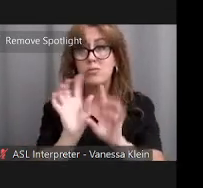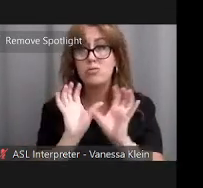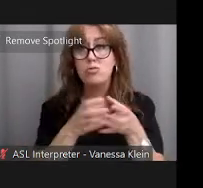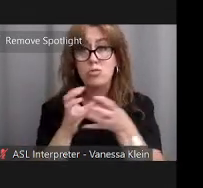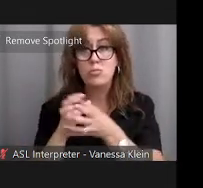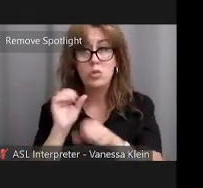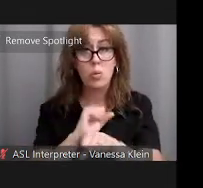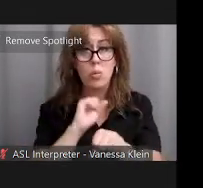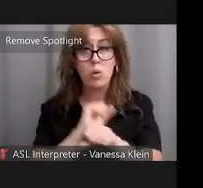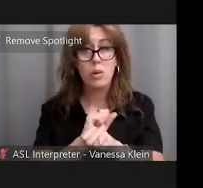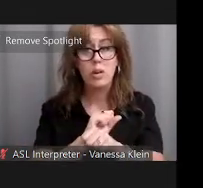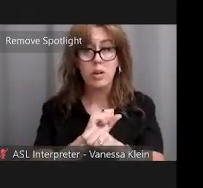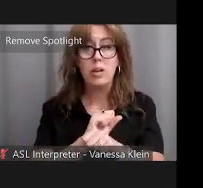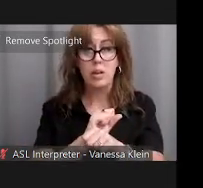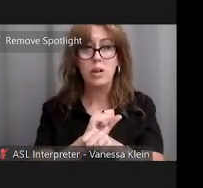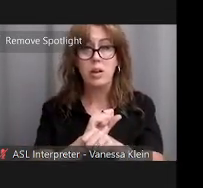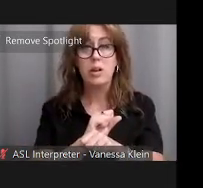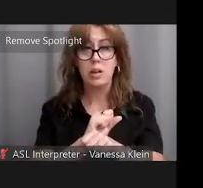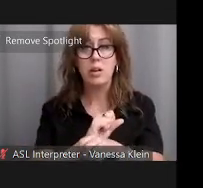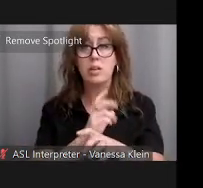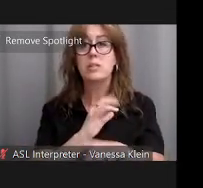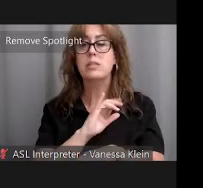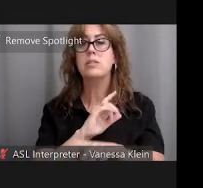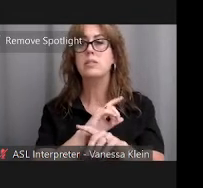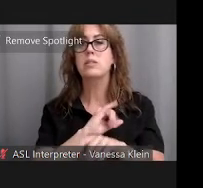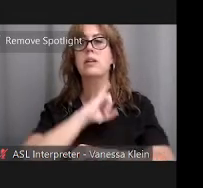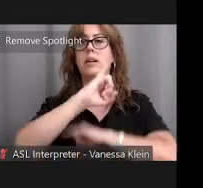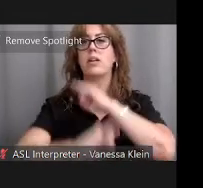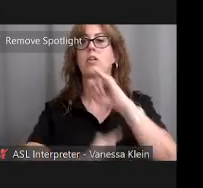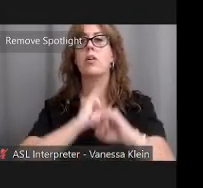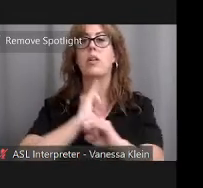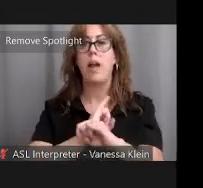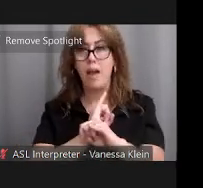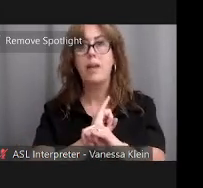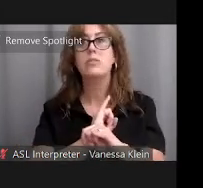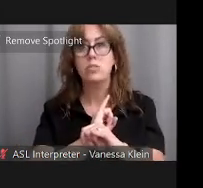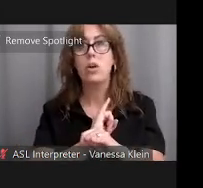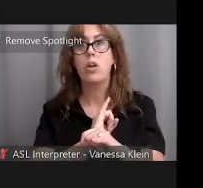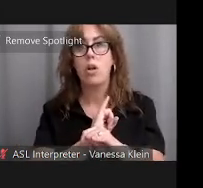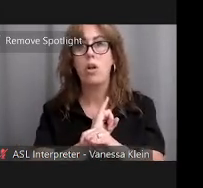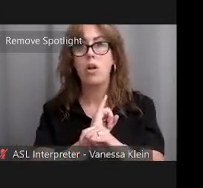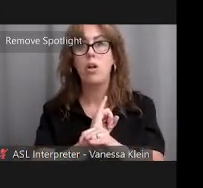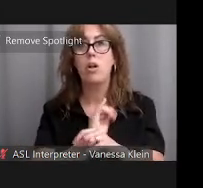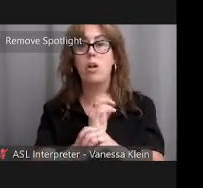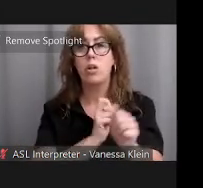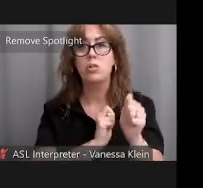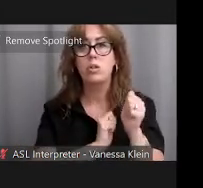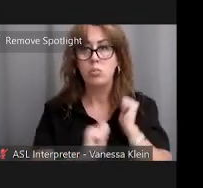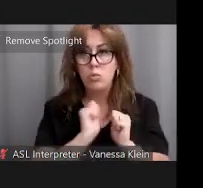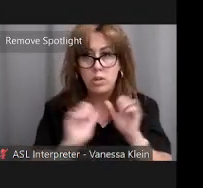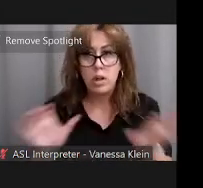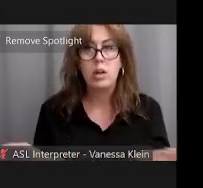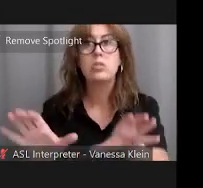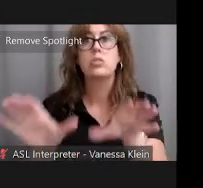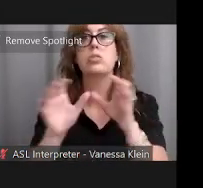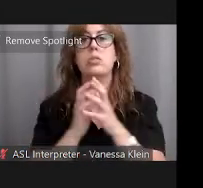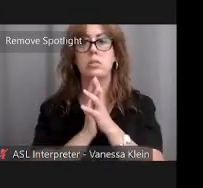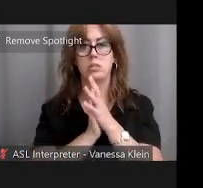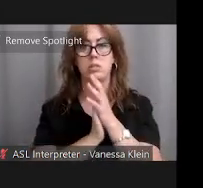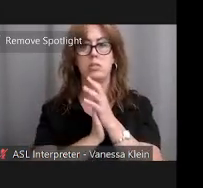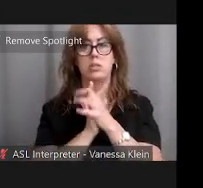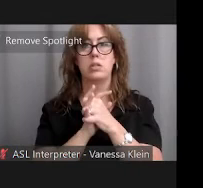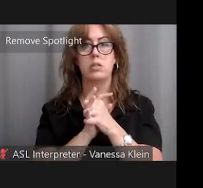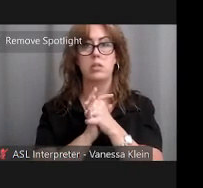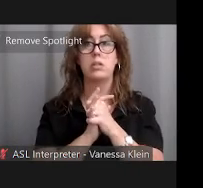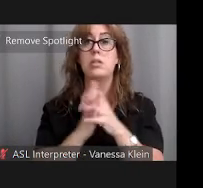co-productions, international co-production. And right now, recovering the question that you did it, me,